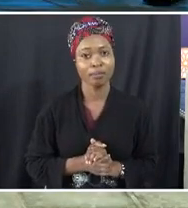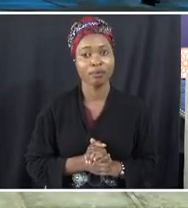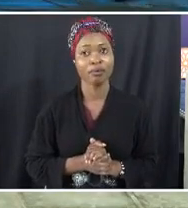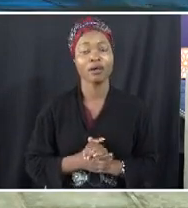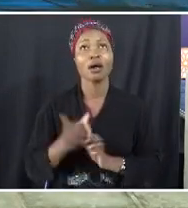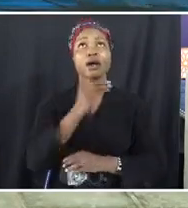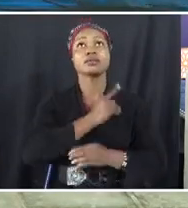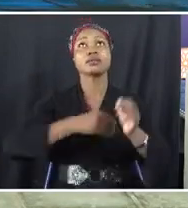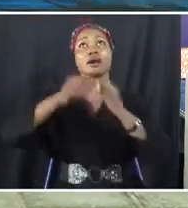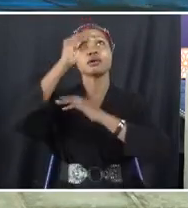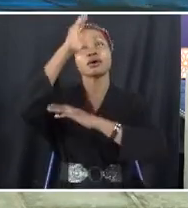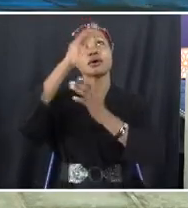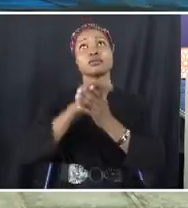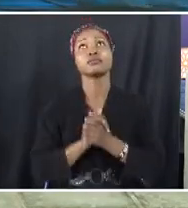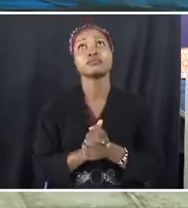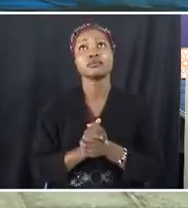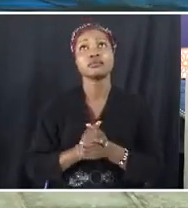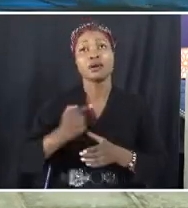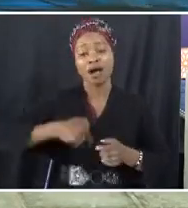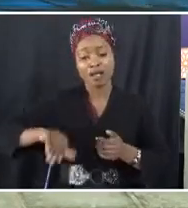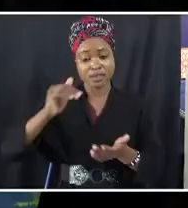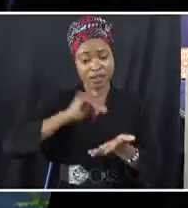Dear God, it is us again